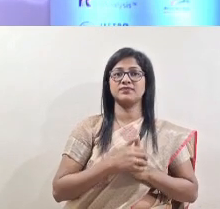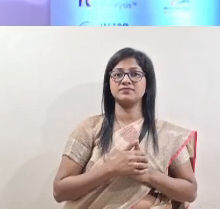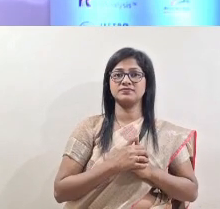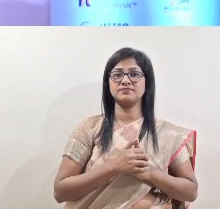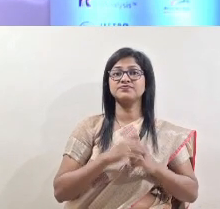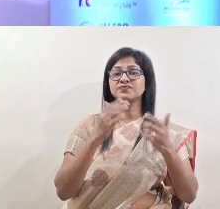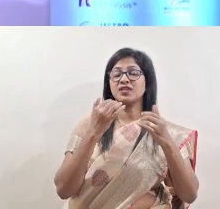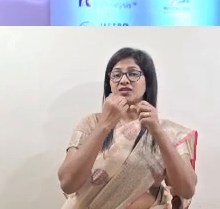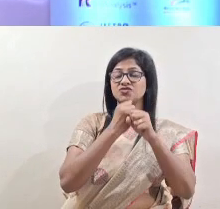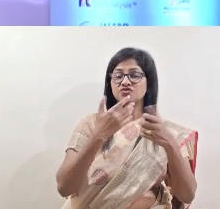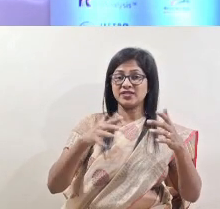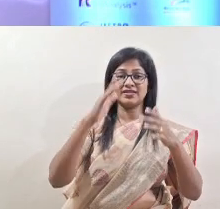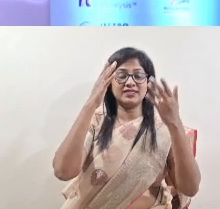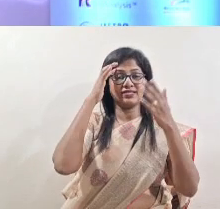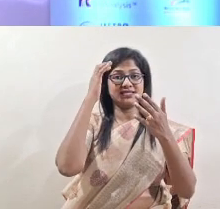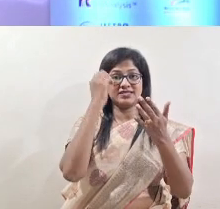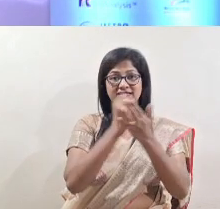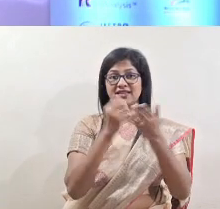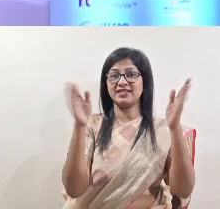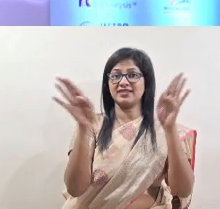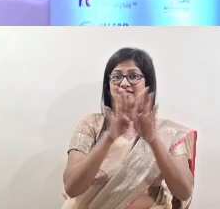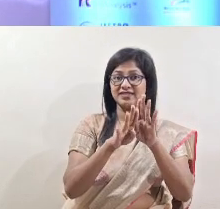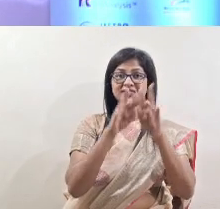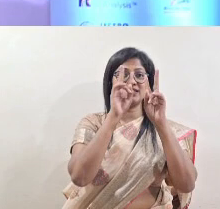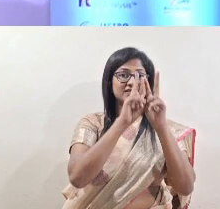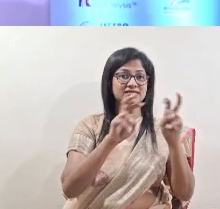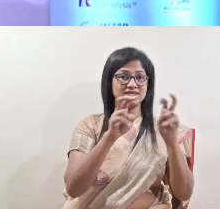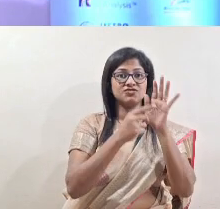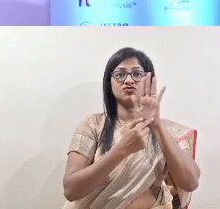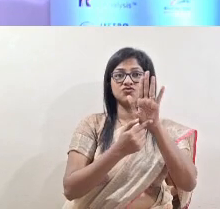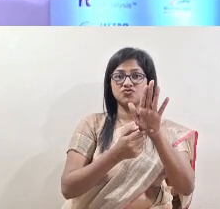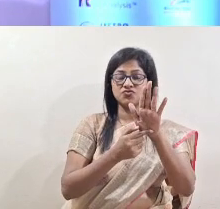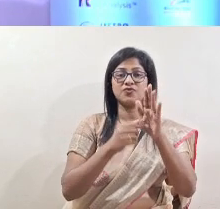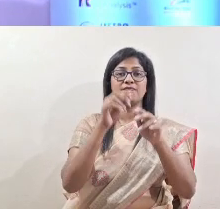the general conclusion which can be made are that the study analyzed